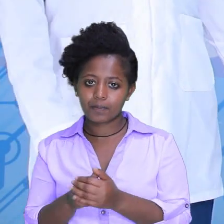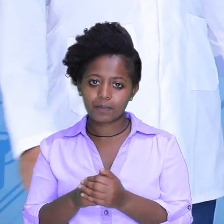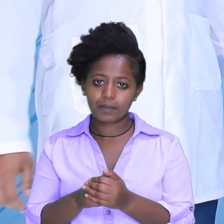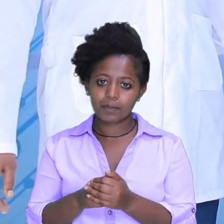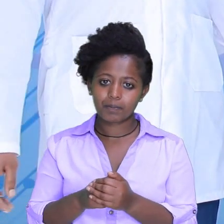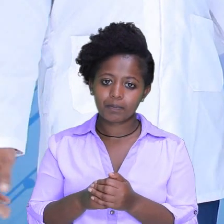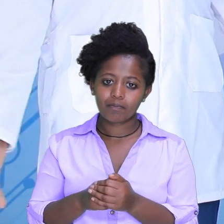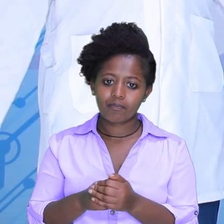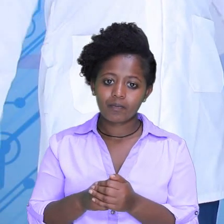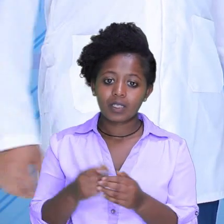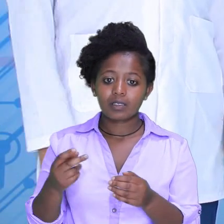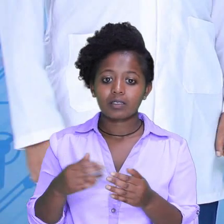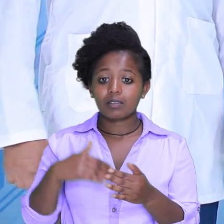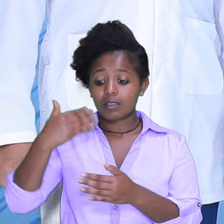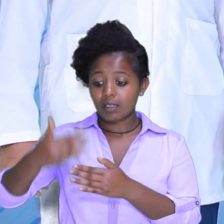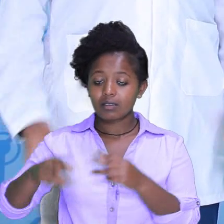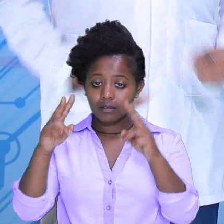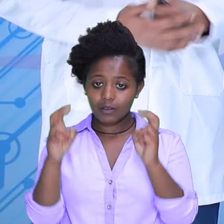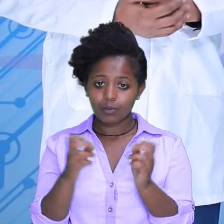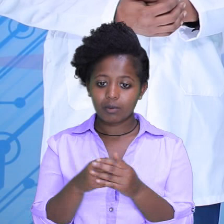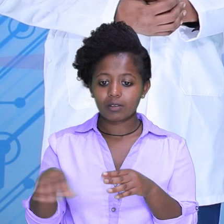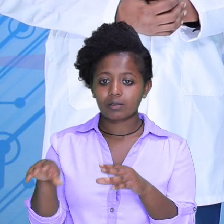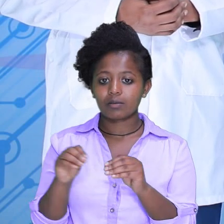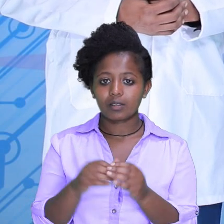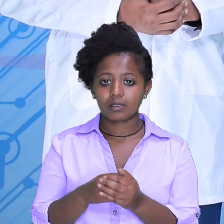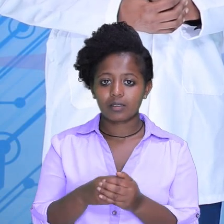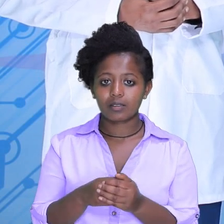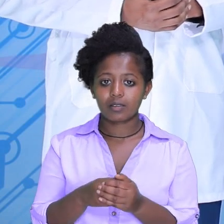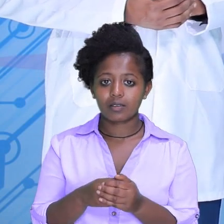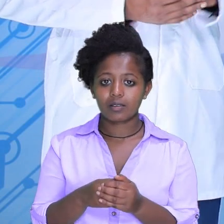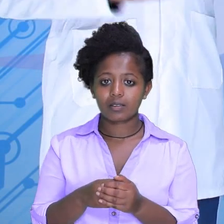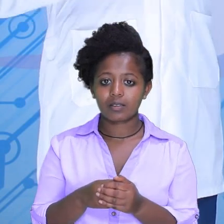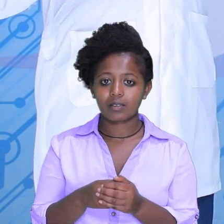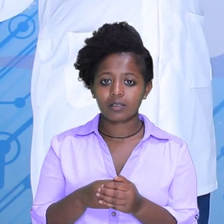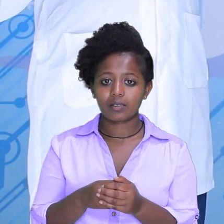The next topic, student.